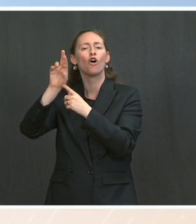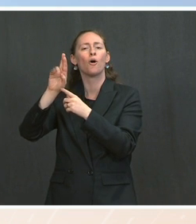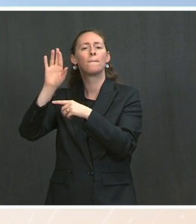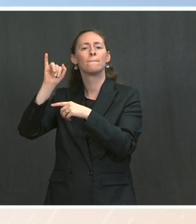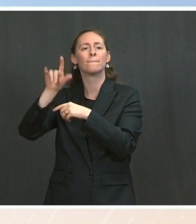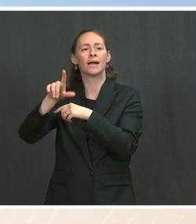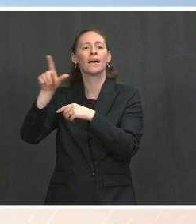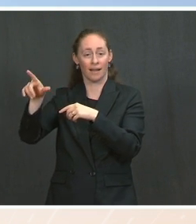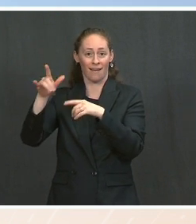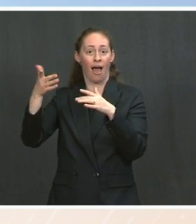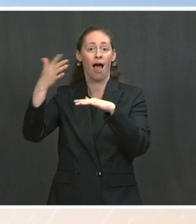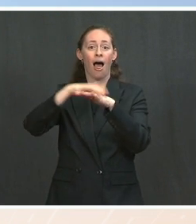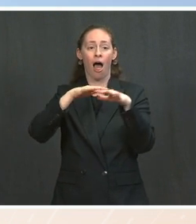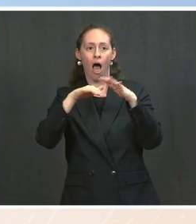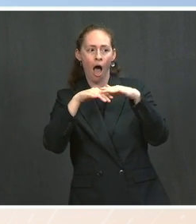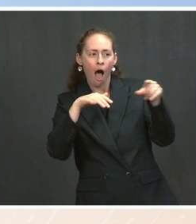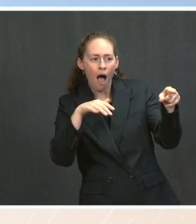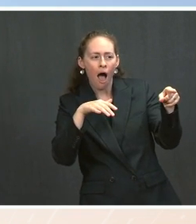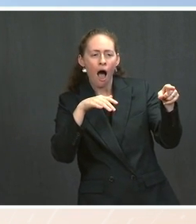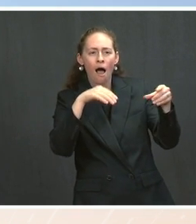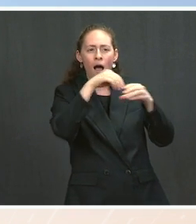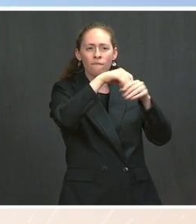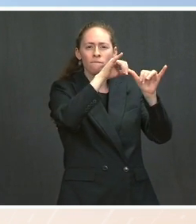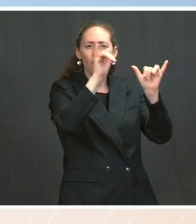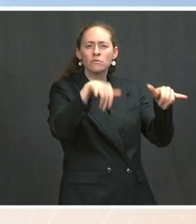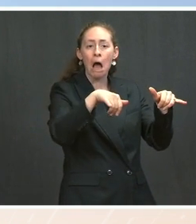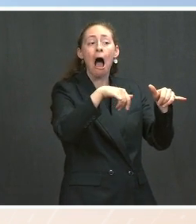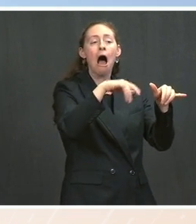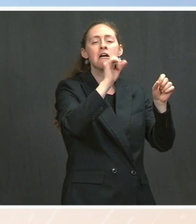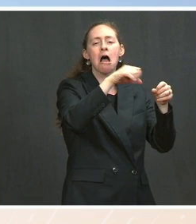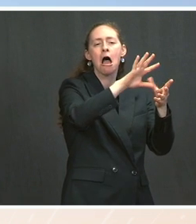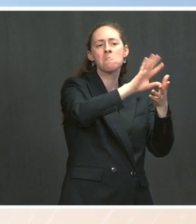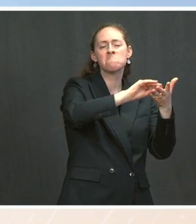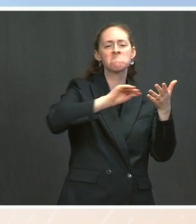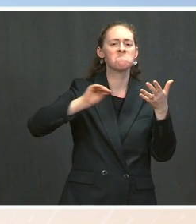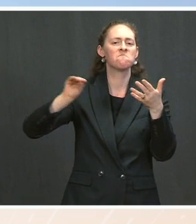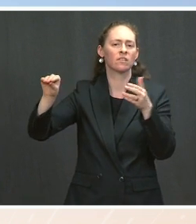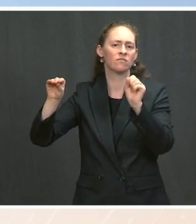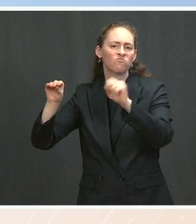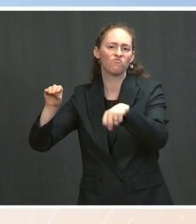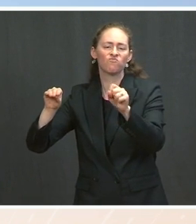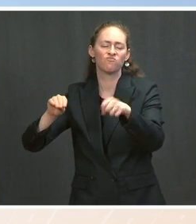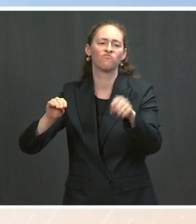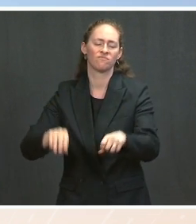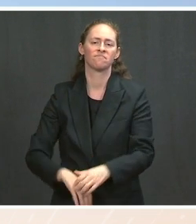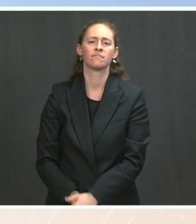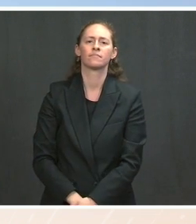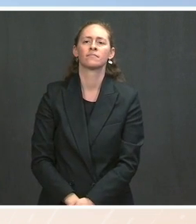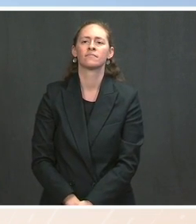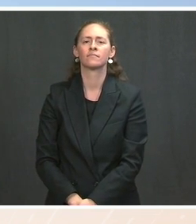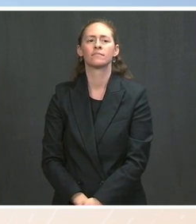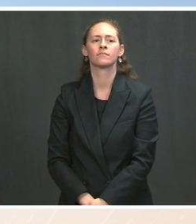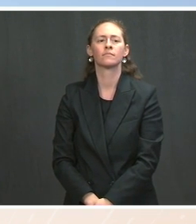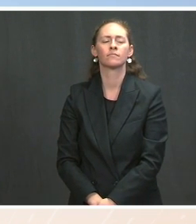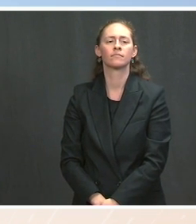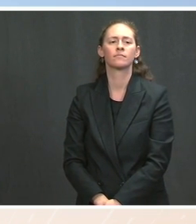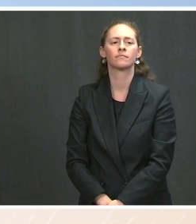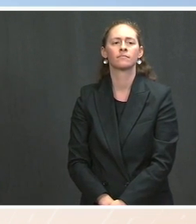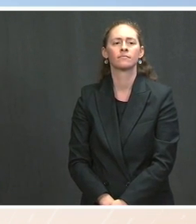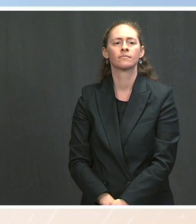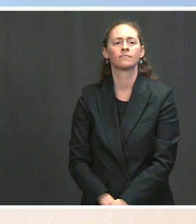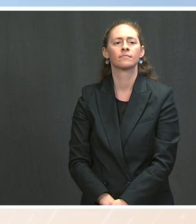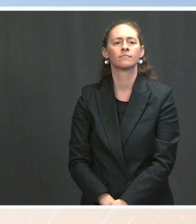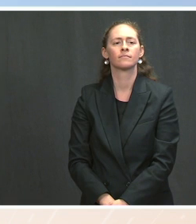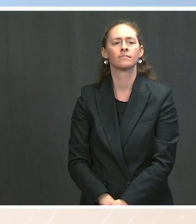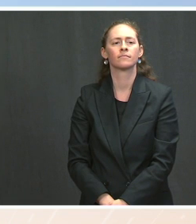ideas. Gotcha. Republican governors in some 22 states have rolled back those expanded unemployment